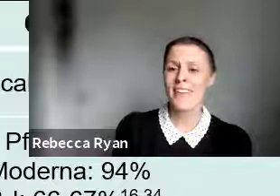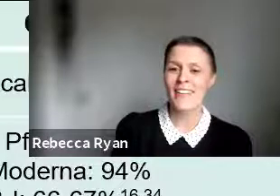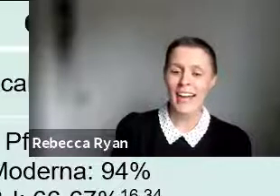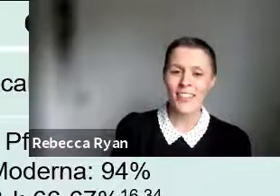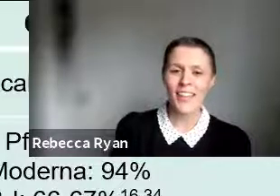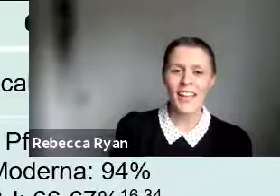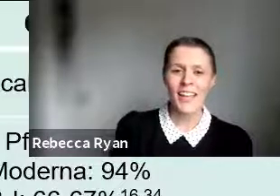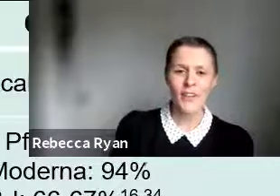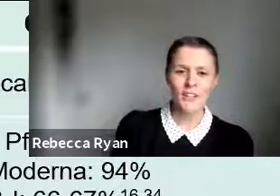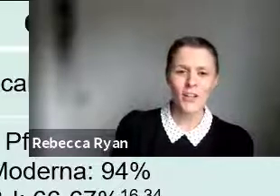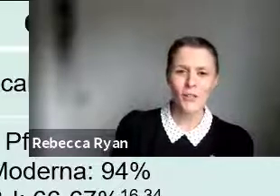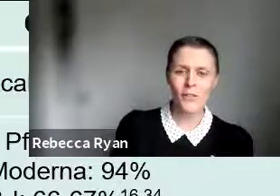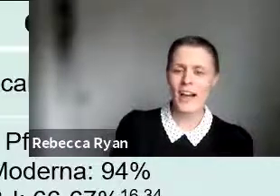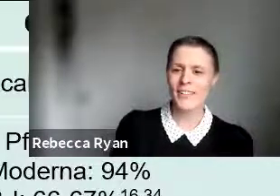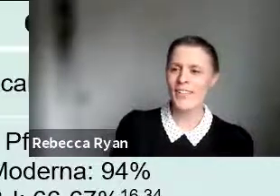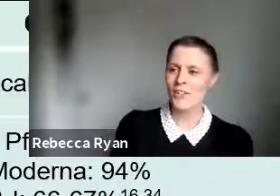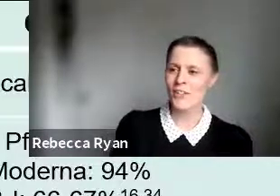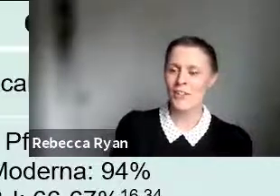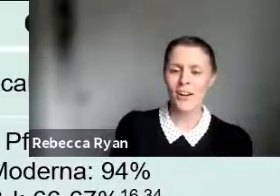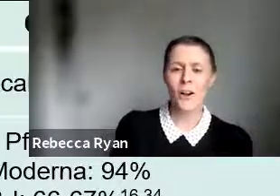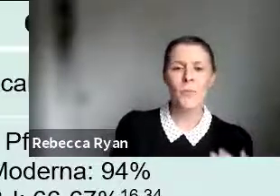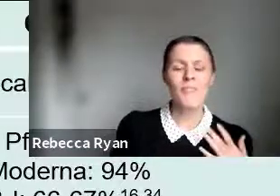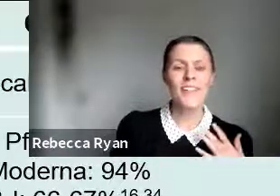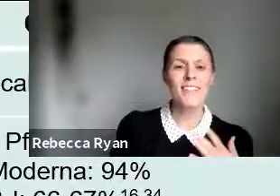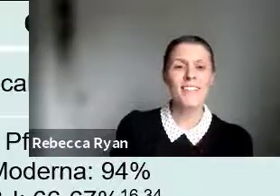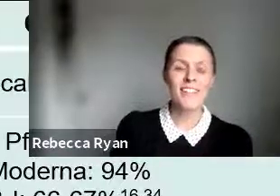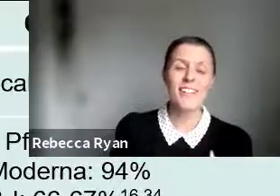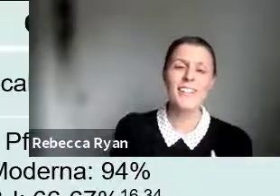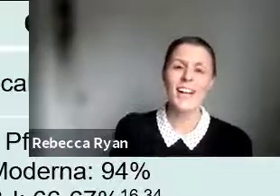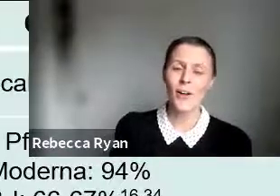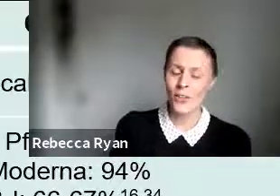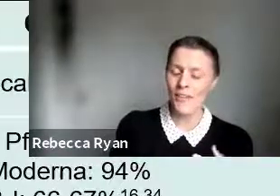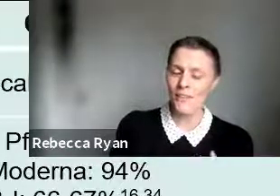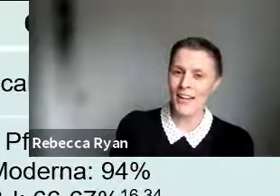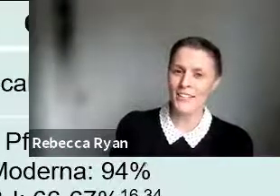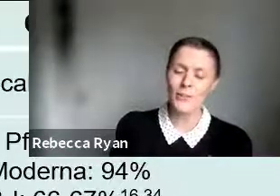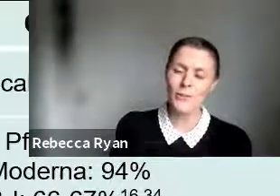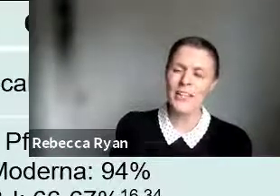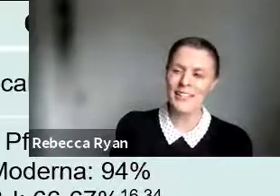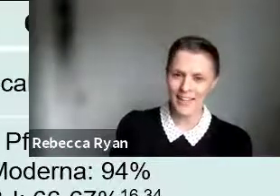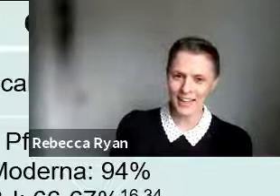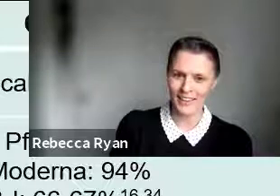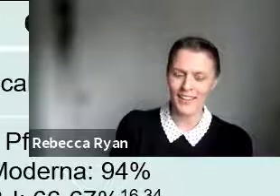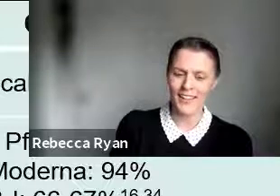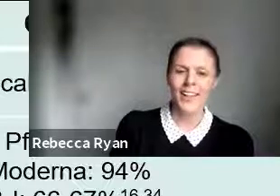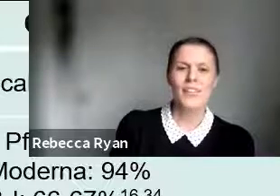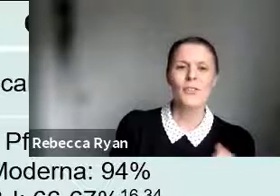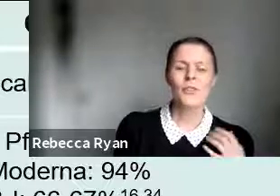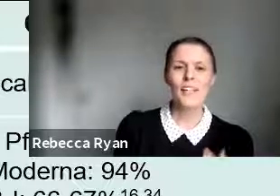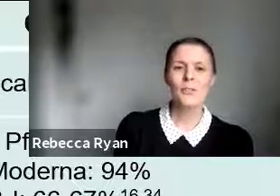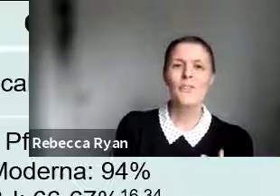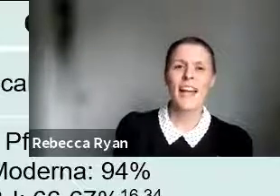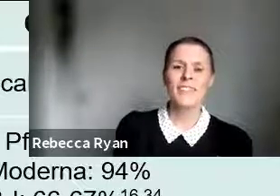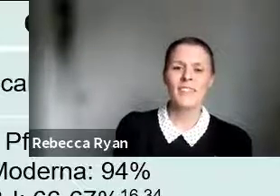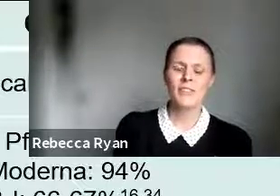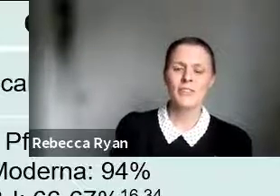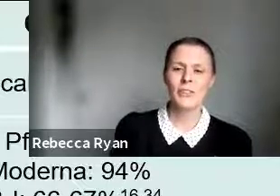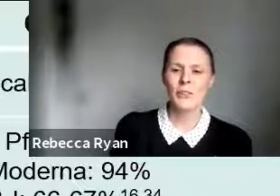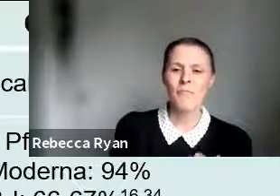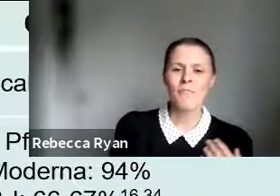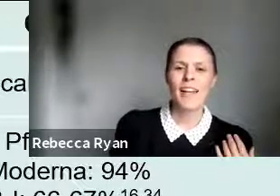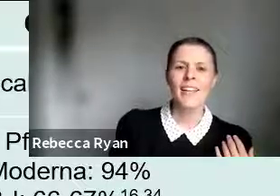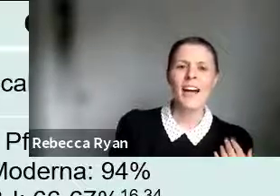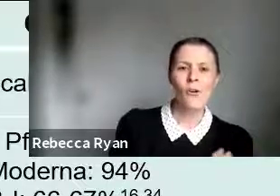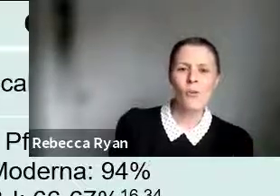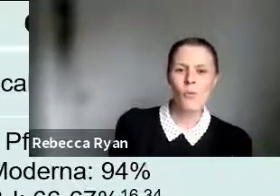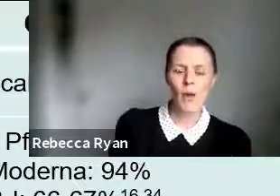can prevent death. In fact, all of the vaccinations here prevent serious health effects, including death. So that's what vaccines